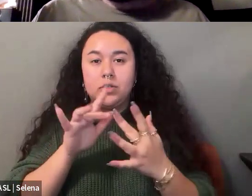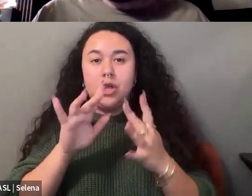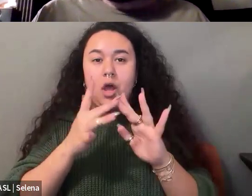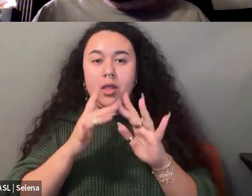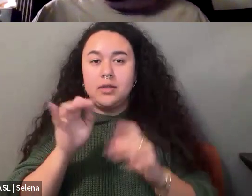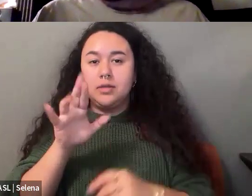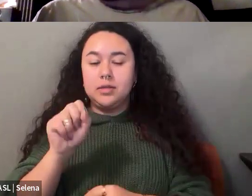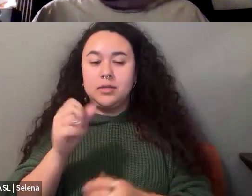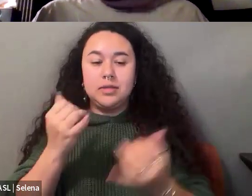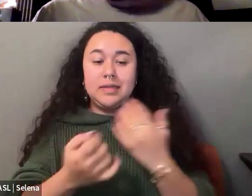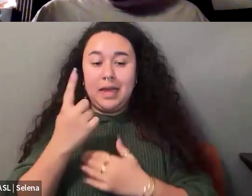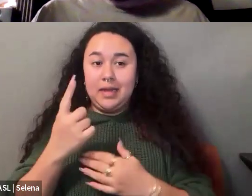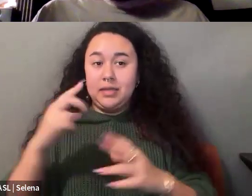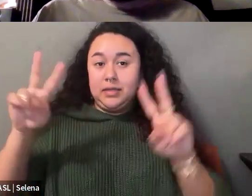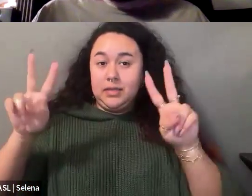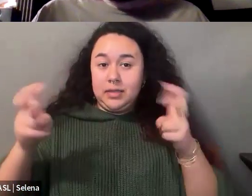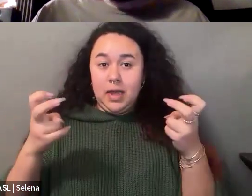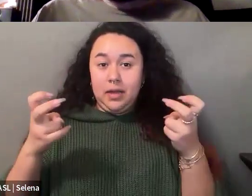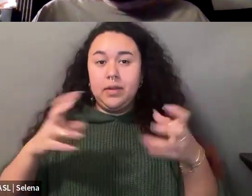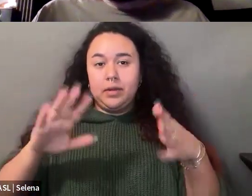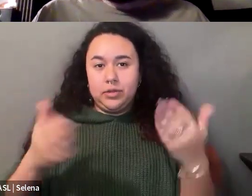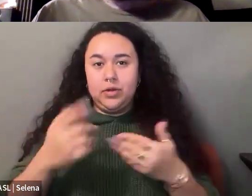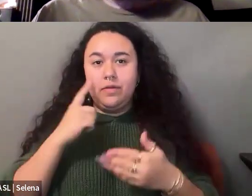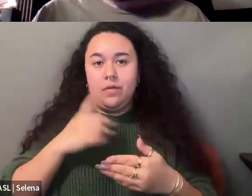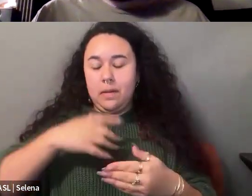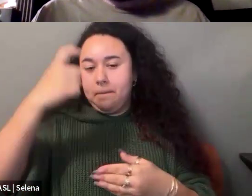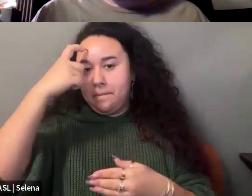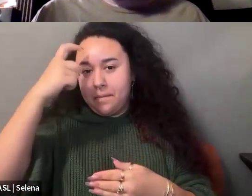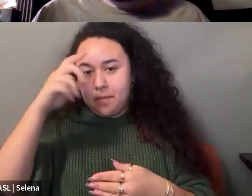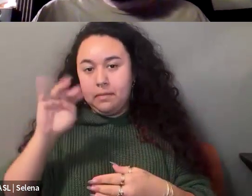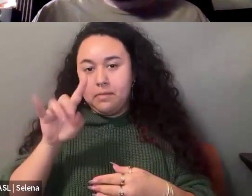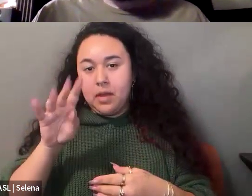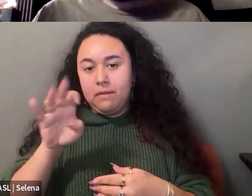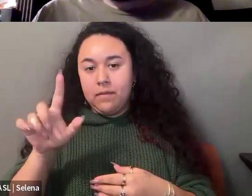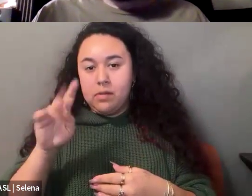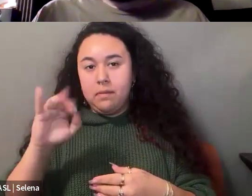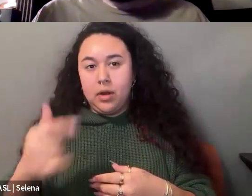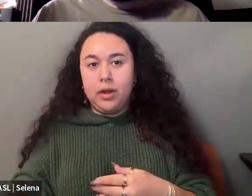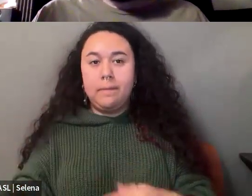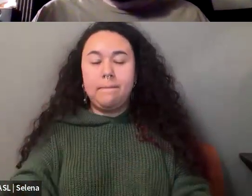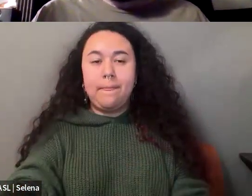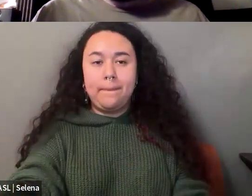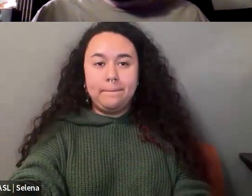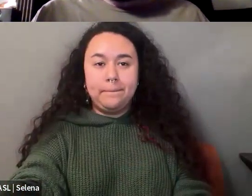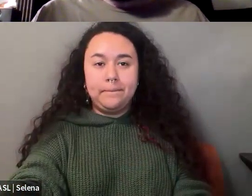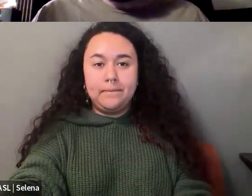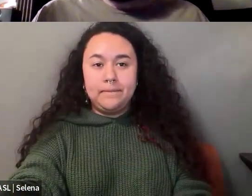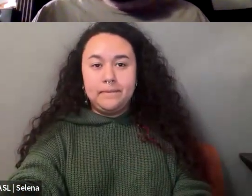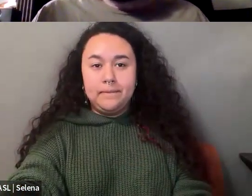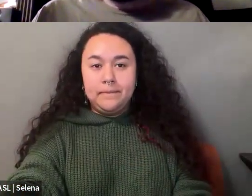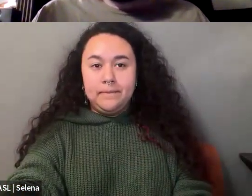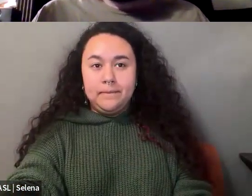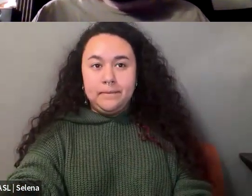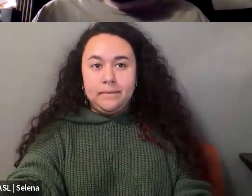Today's topic is an introduction to mindful birding. We're so glad that you are here.